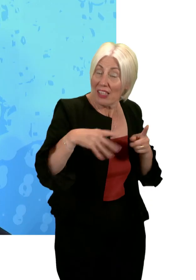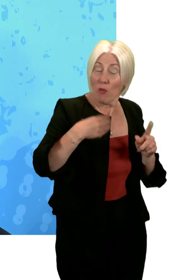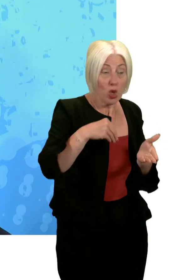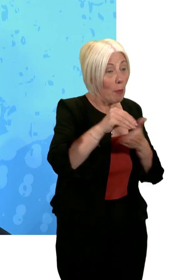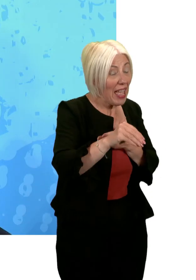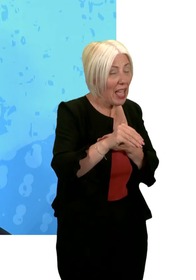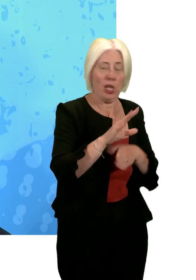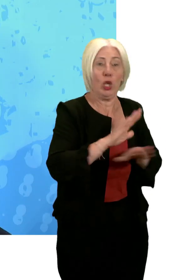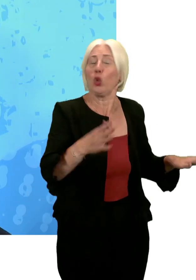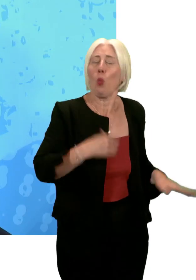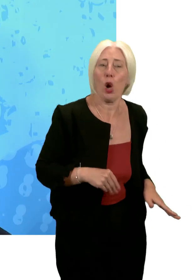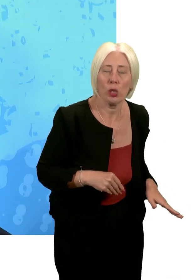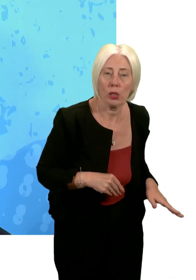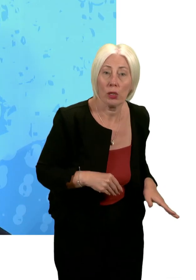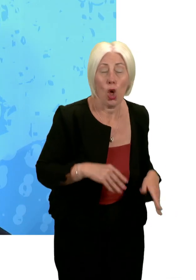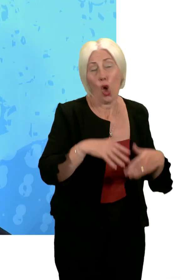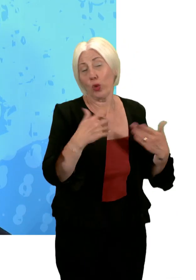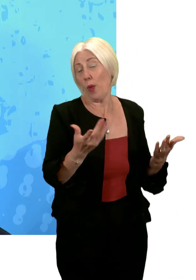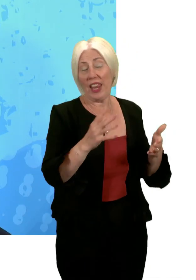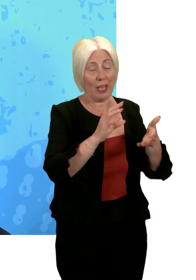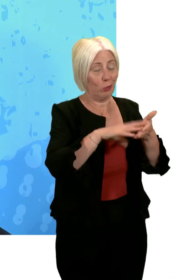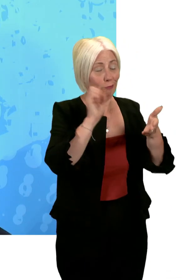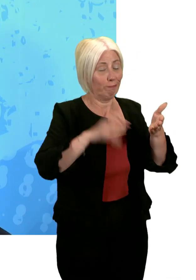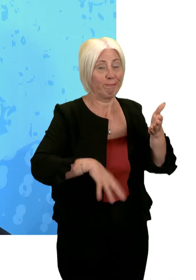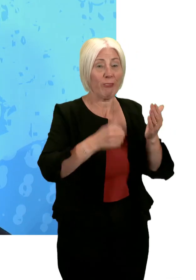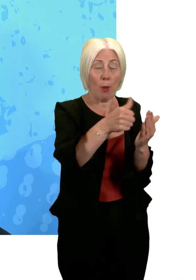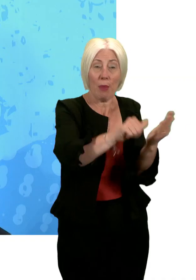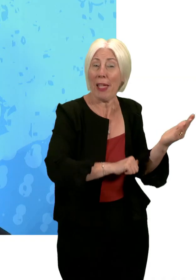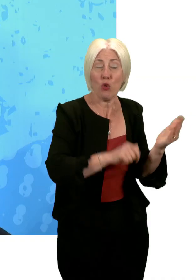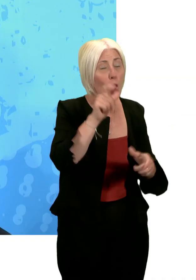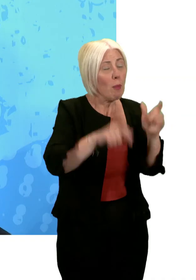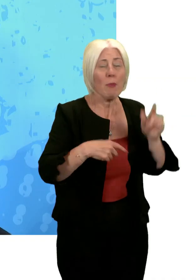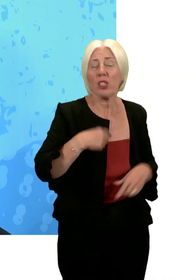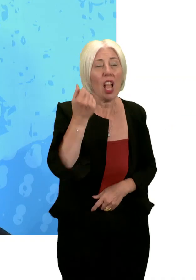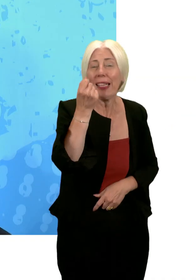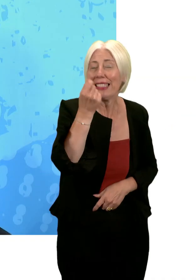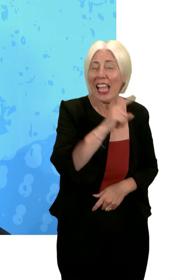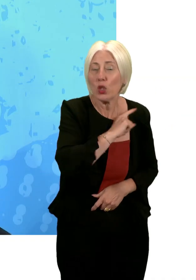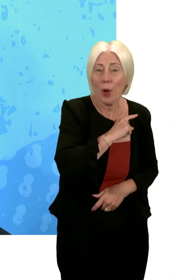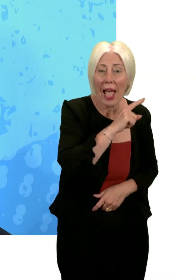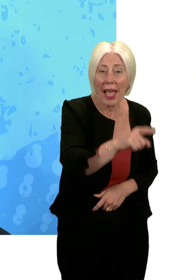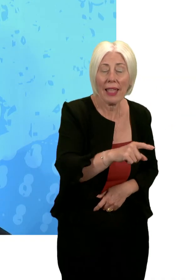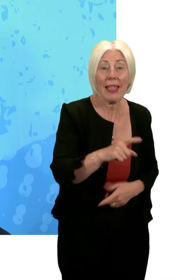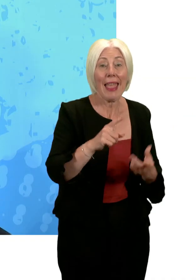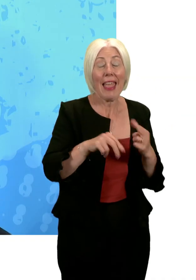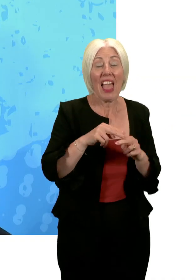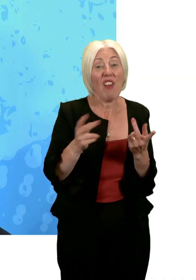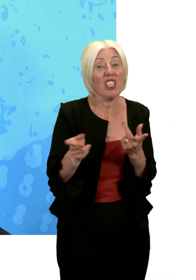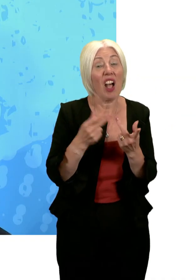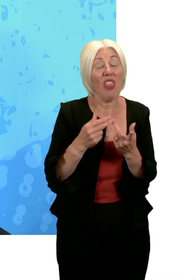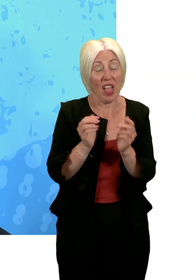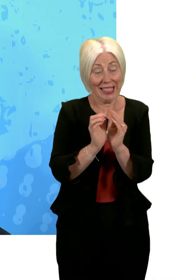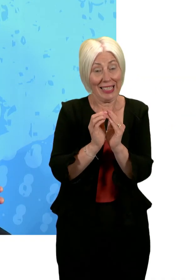that off the menu because people just didn't understand the value of it. If I had got dredged scallops, I could give them 3 or